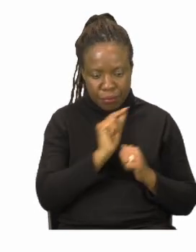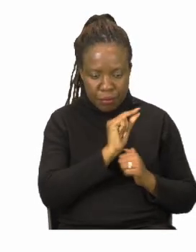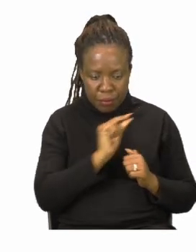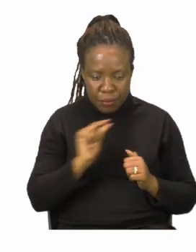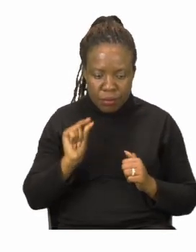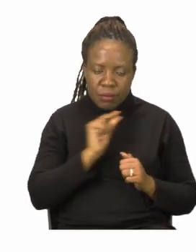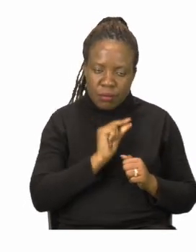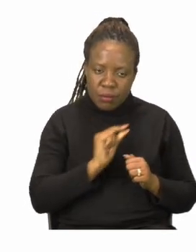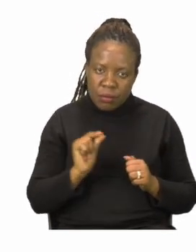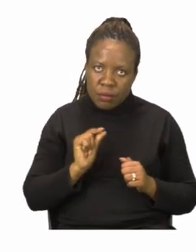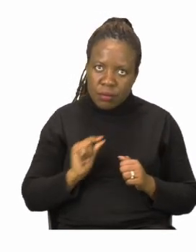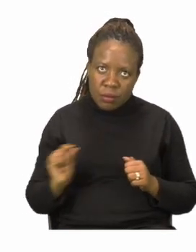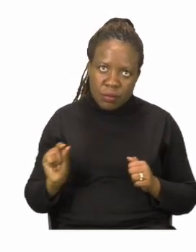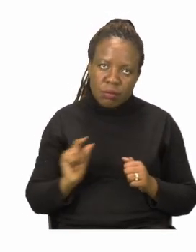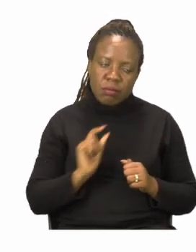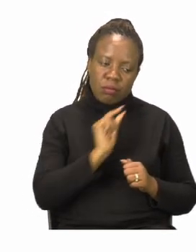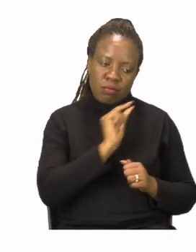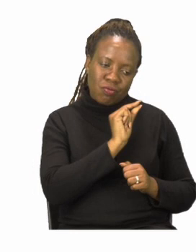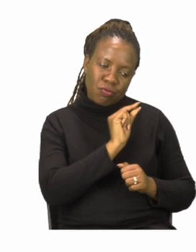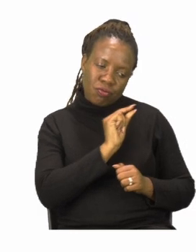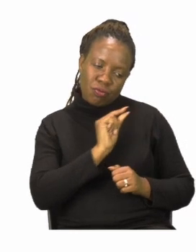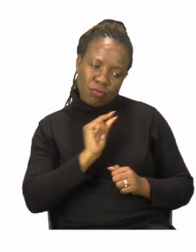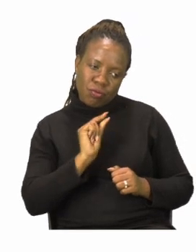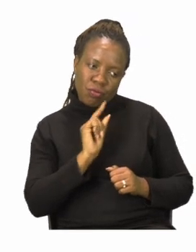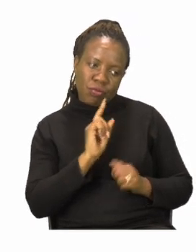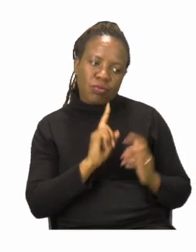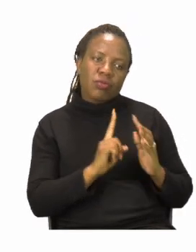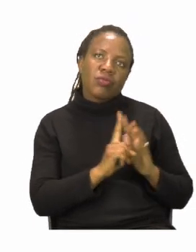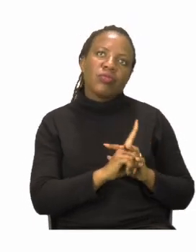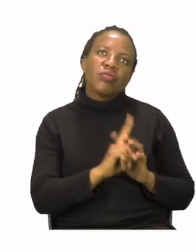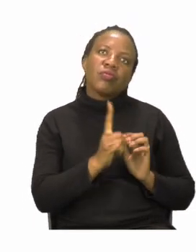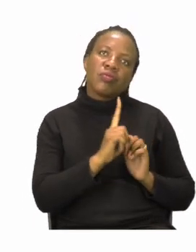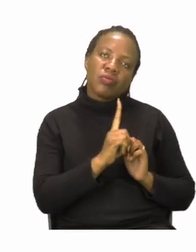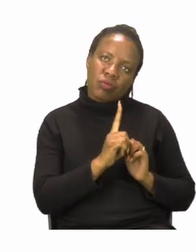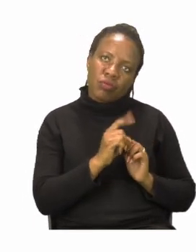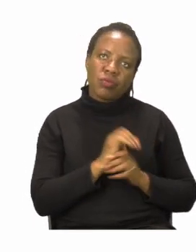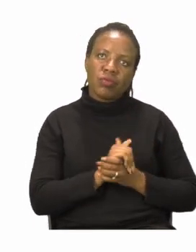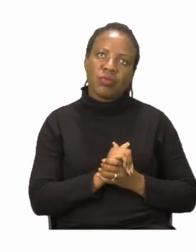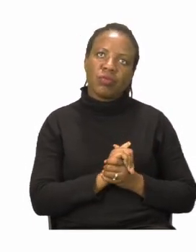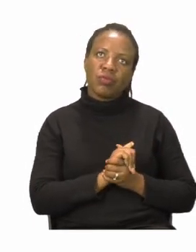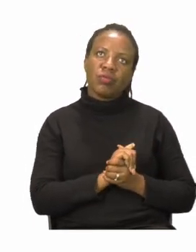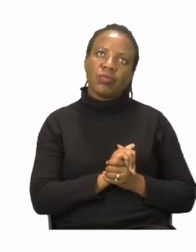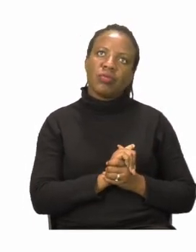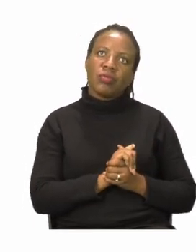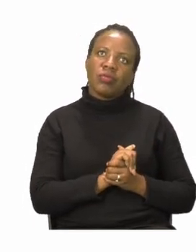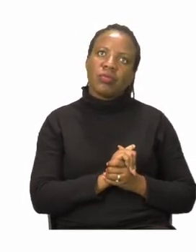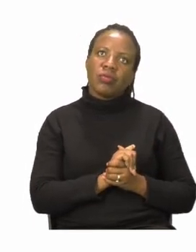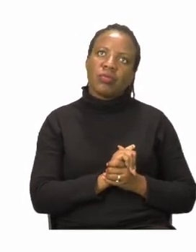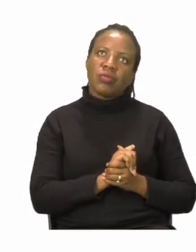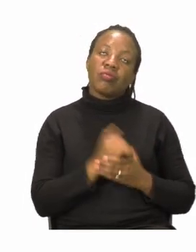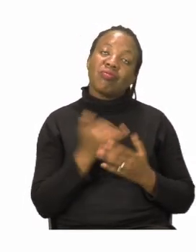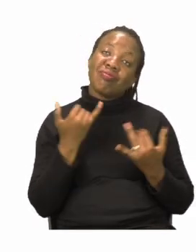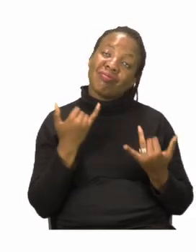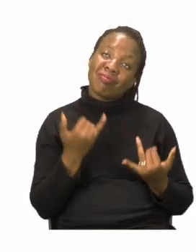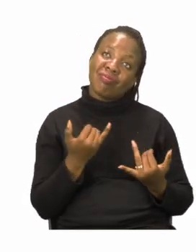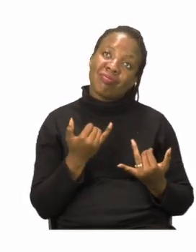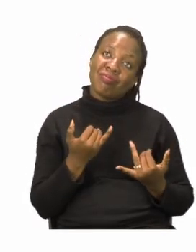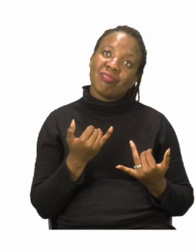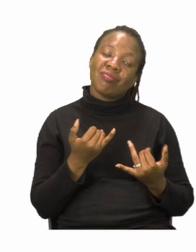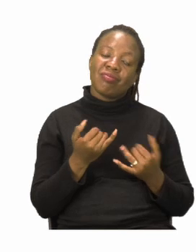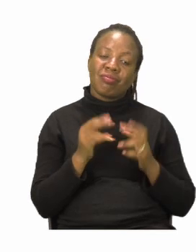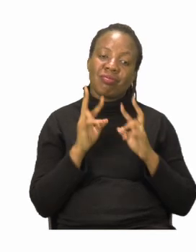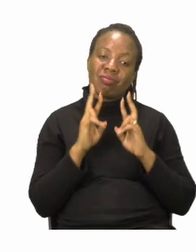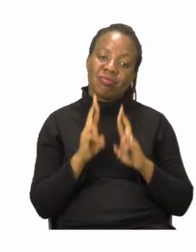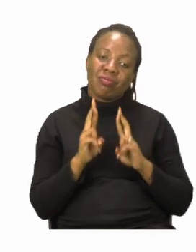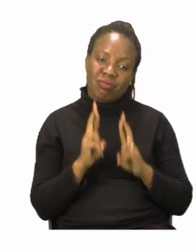us in a sentence what happened. Right. Now everyone, I hope you will